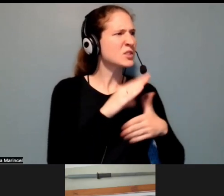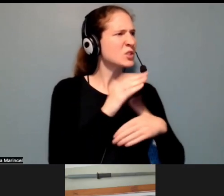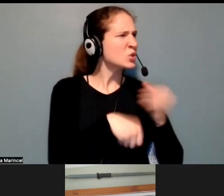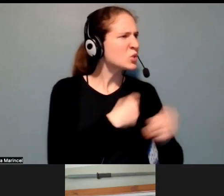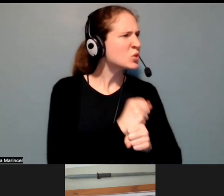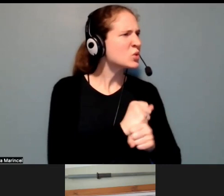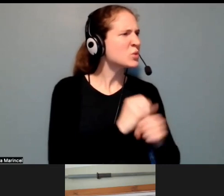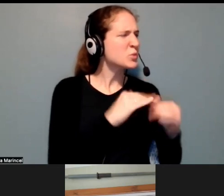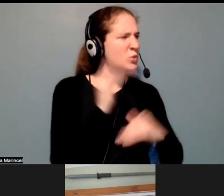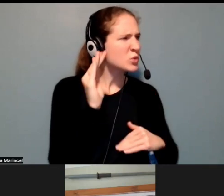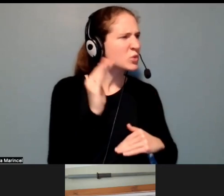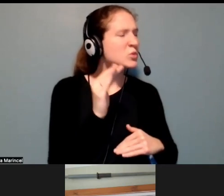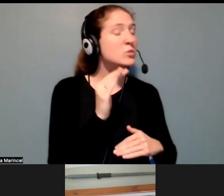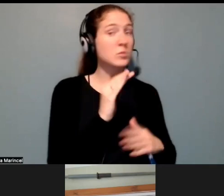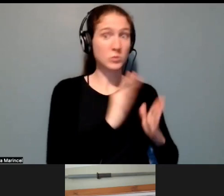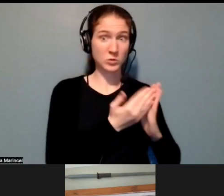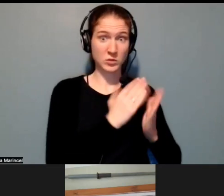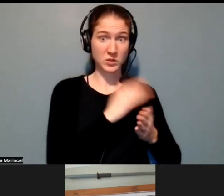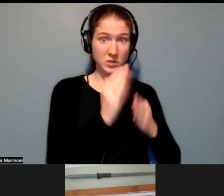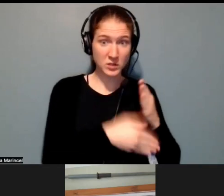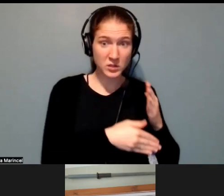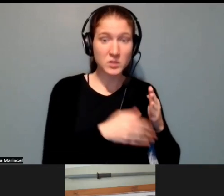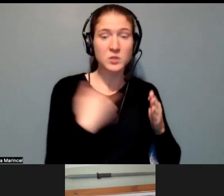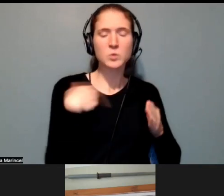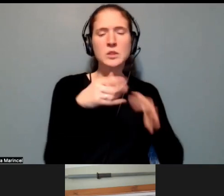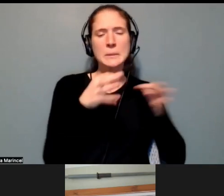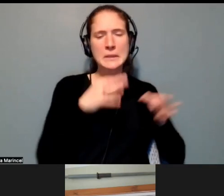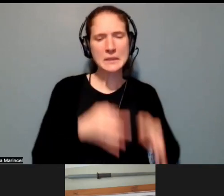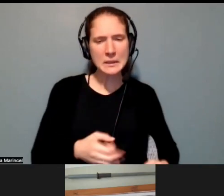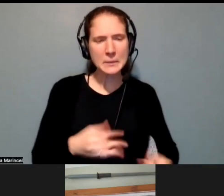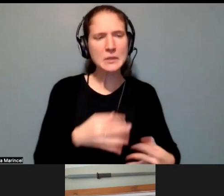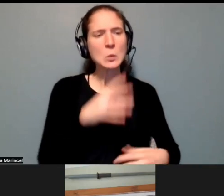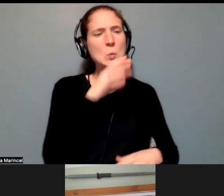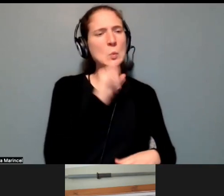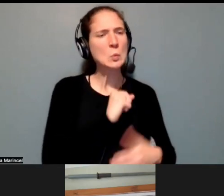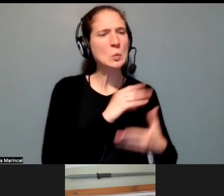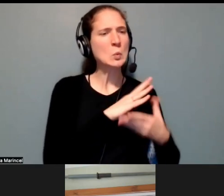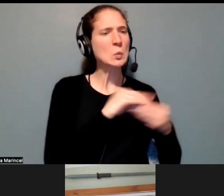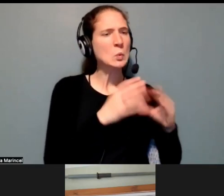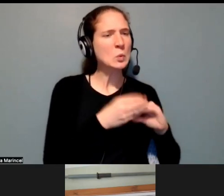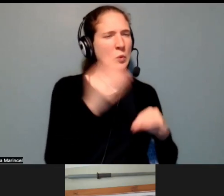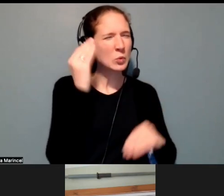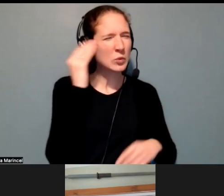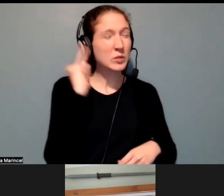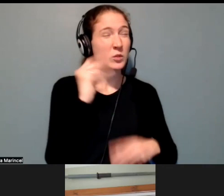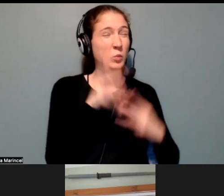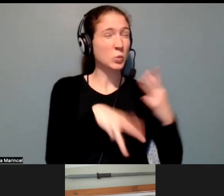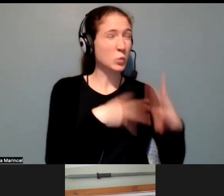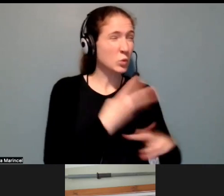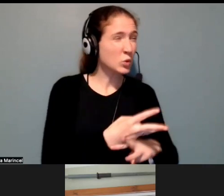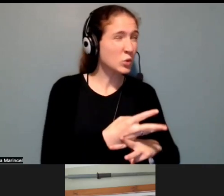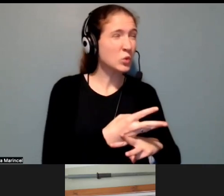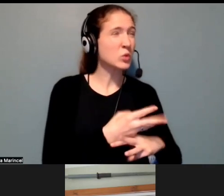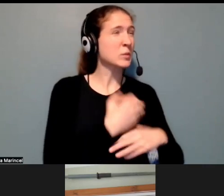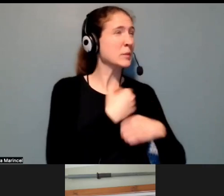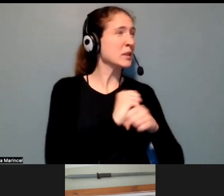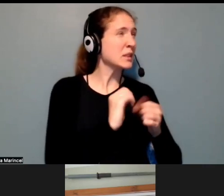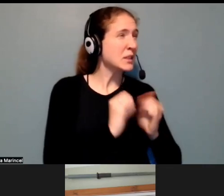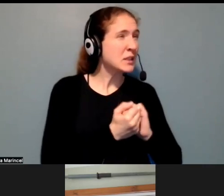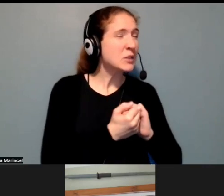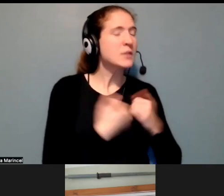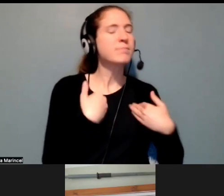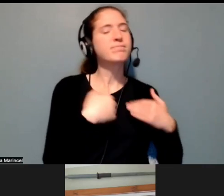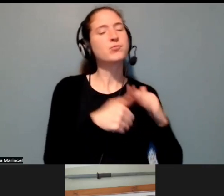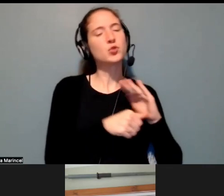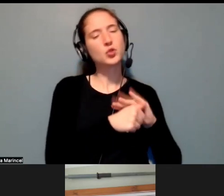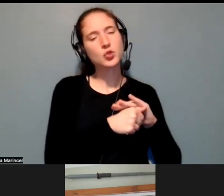about at the end, there's a lot of ancient stories that talk about, like creation stories that talk about the world being on the back of a turtle. Okay.